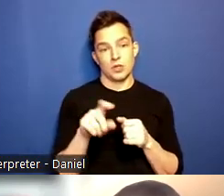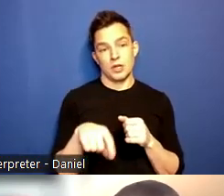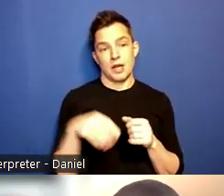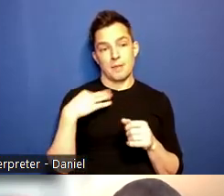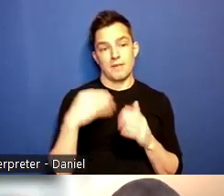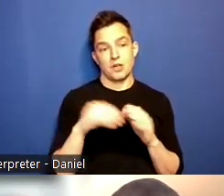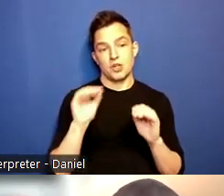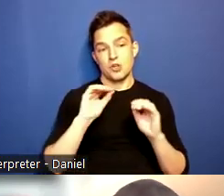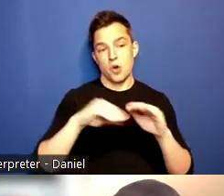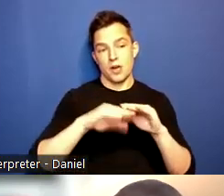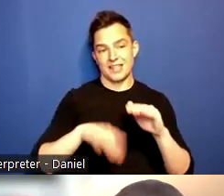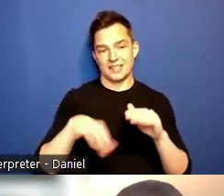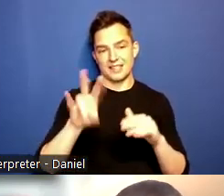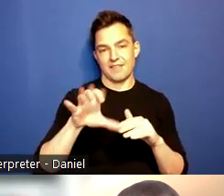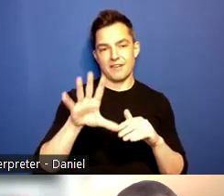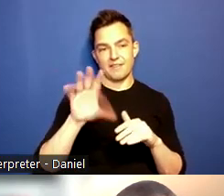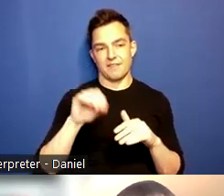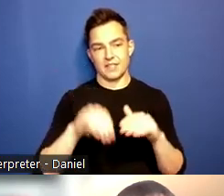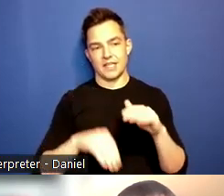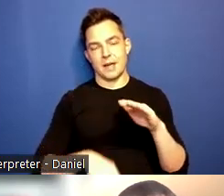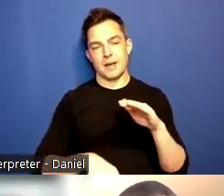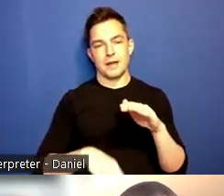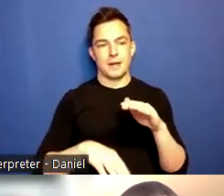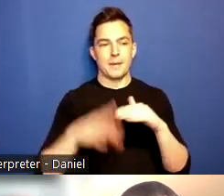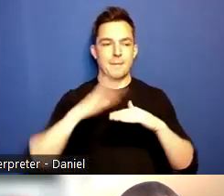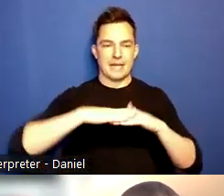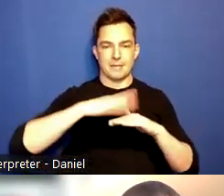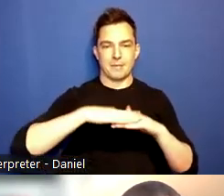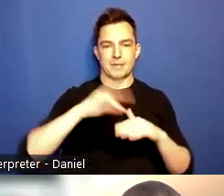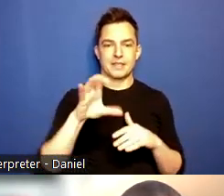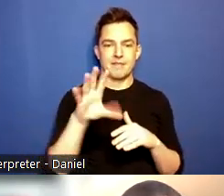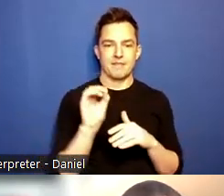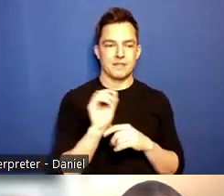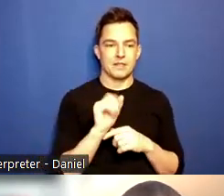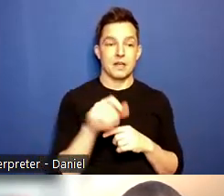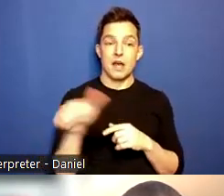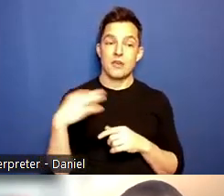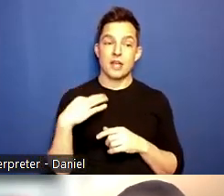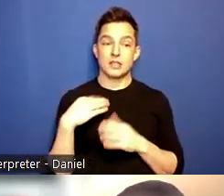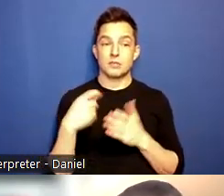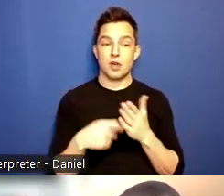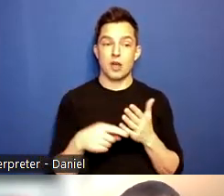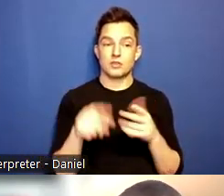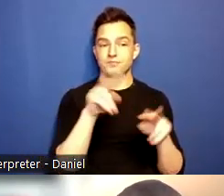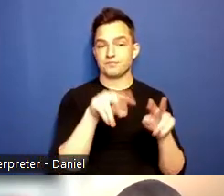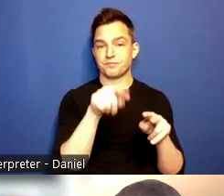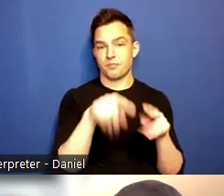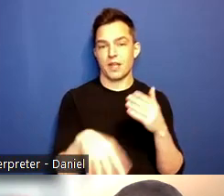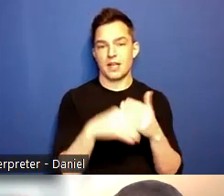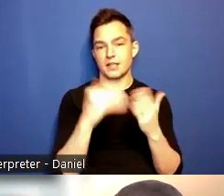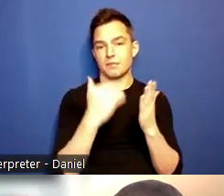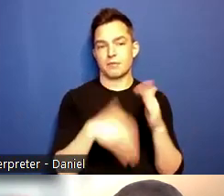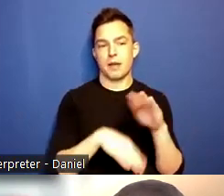than $750. You can also apply for other eligible expenses as listed below, up to